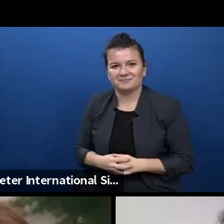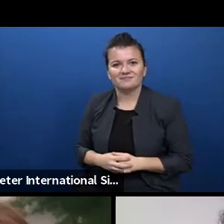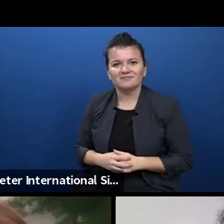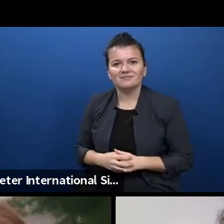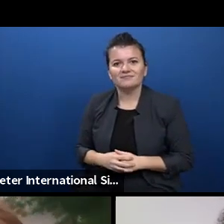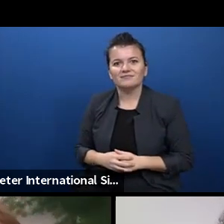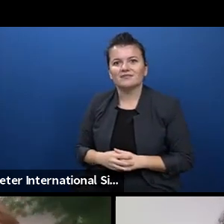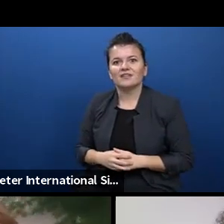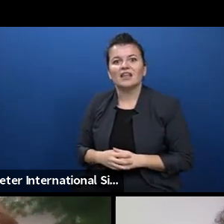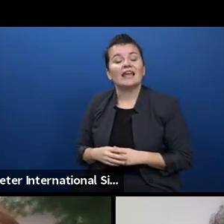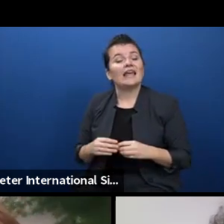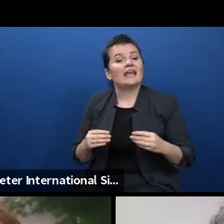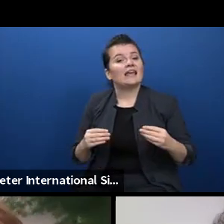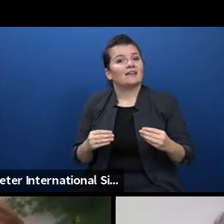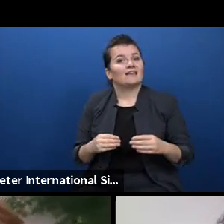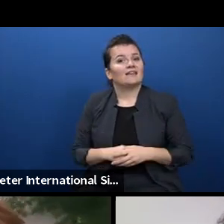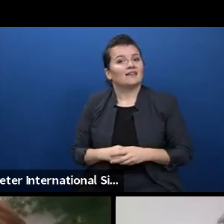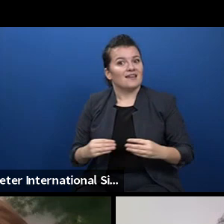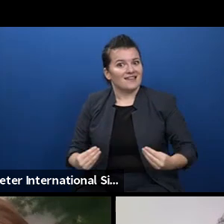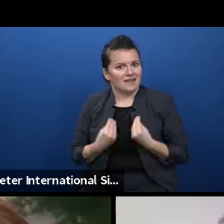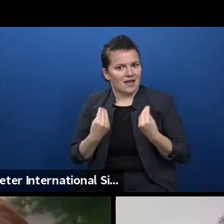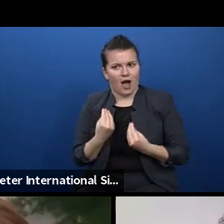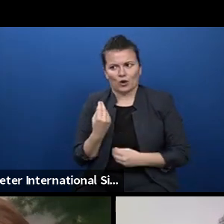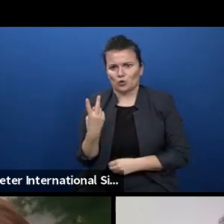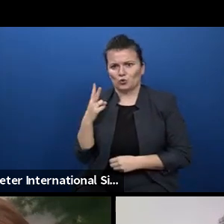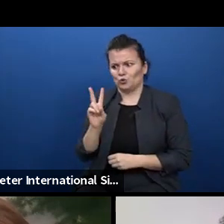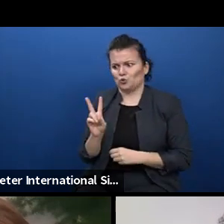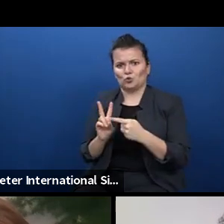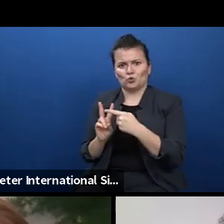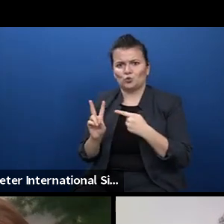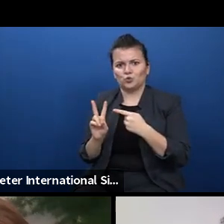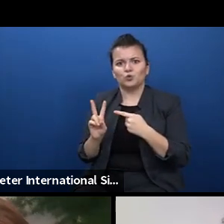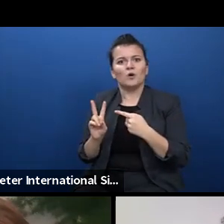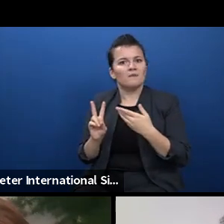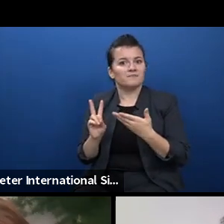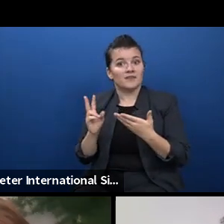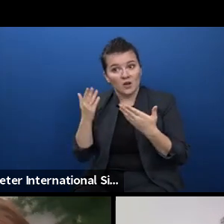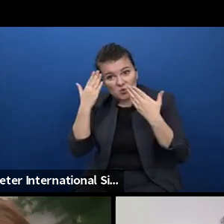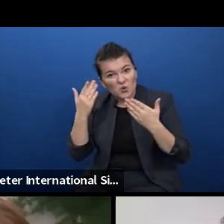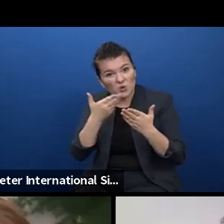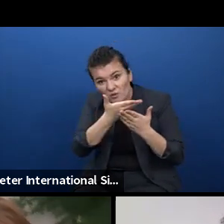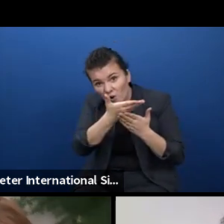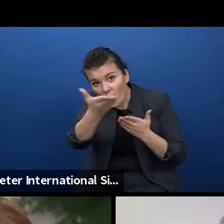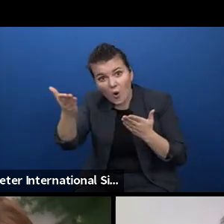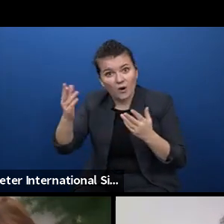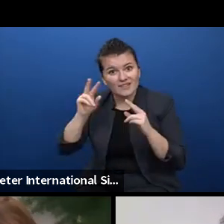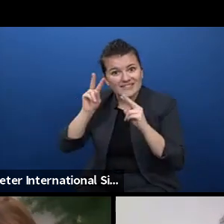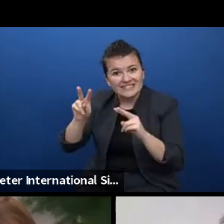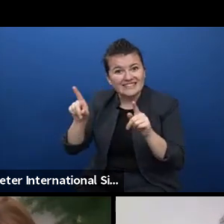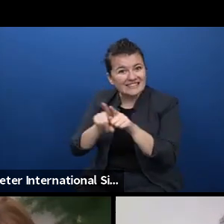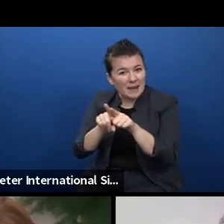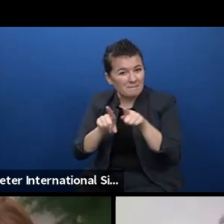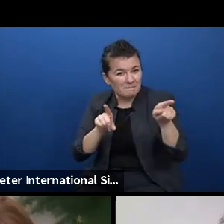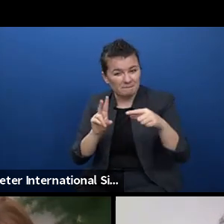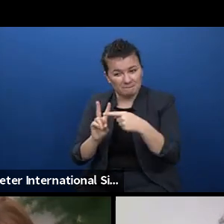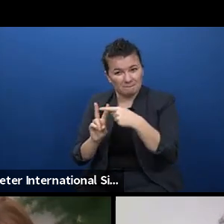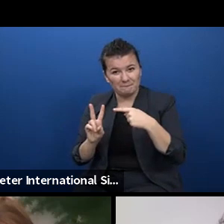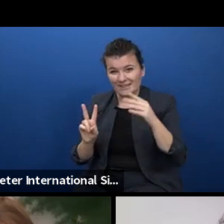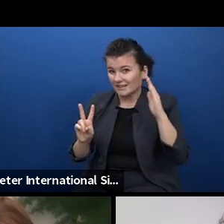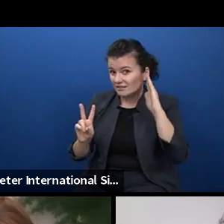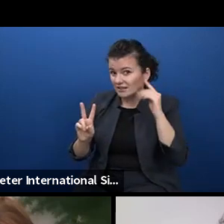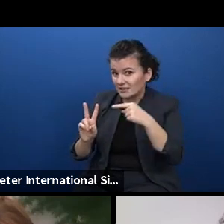strong messages from two young ones. I don't know if everybody who is listening now also heard them